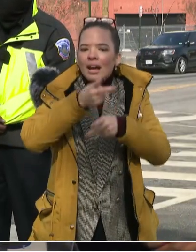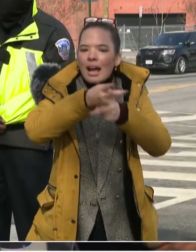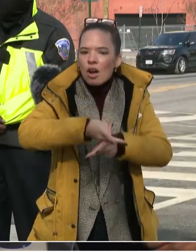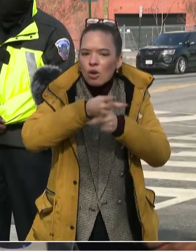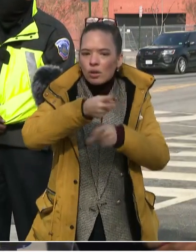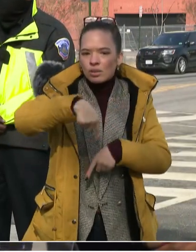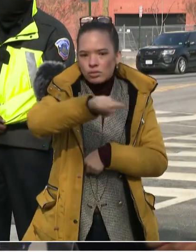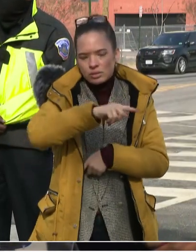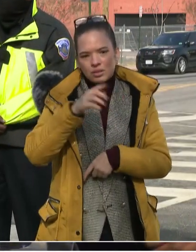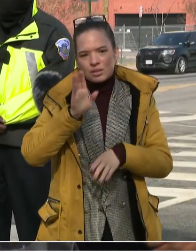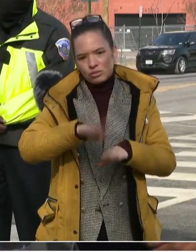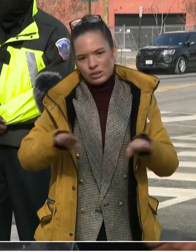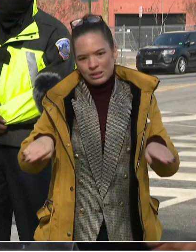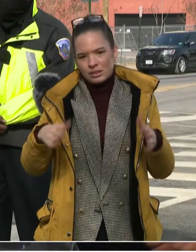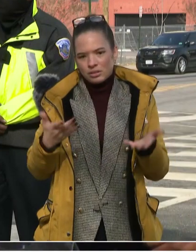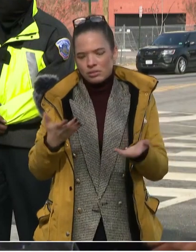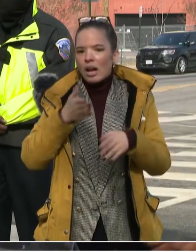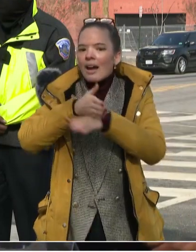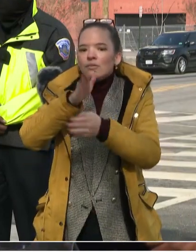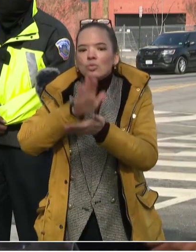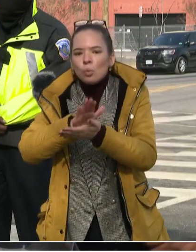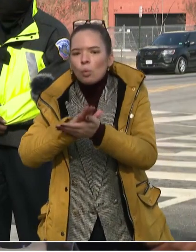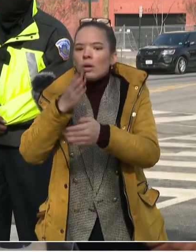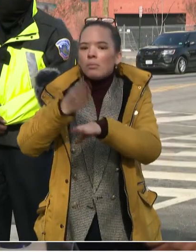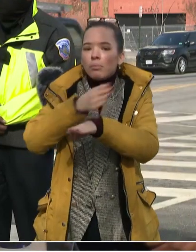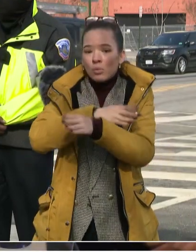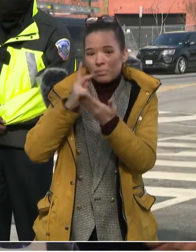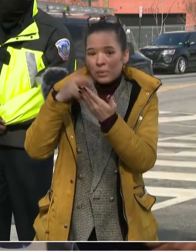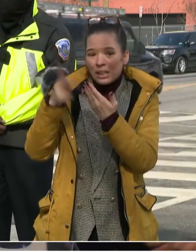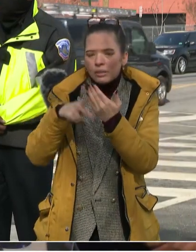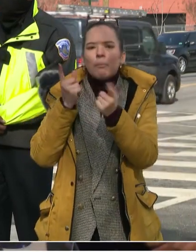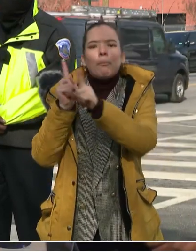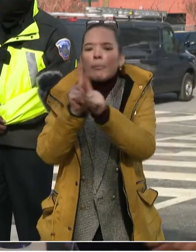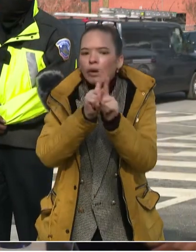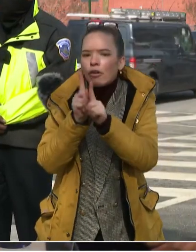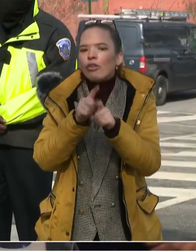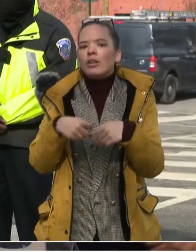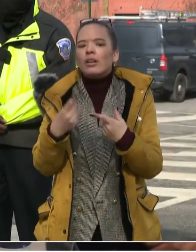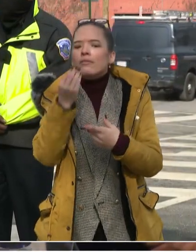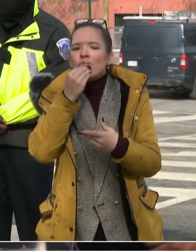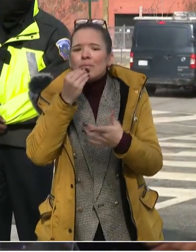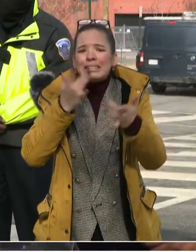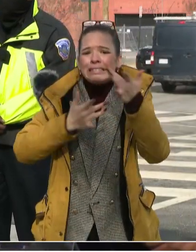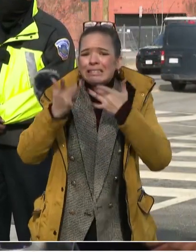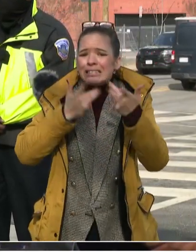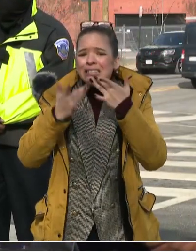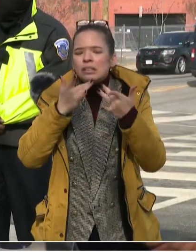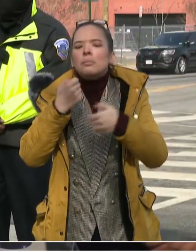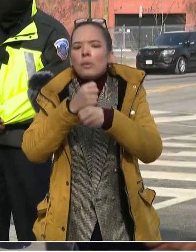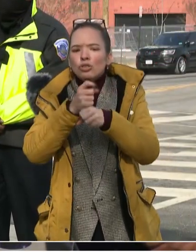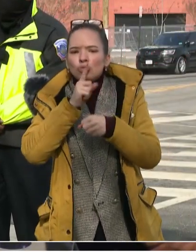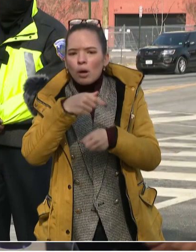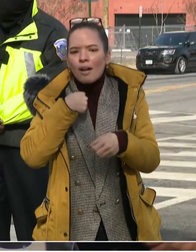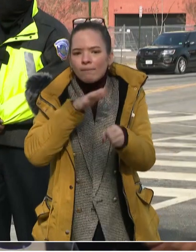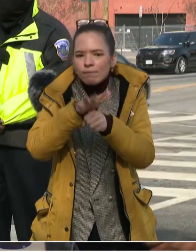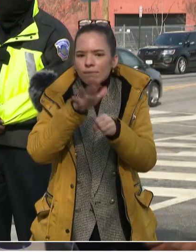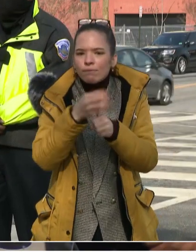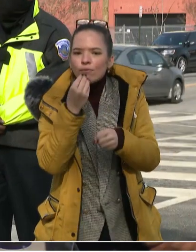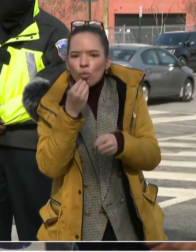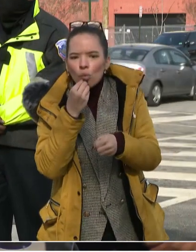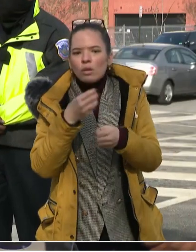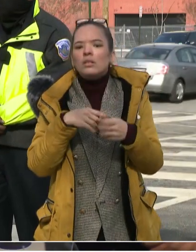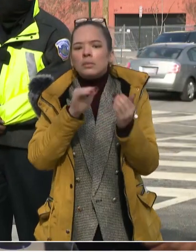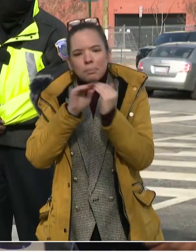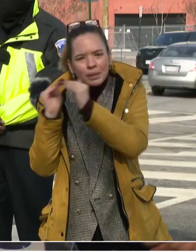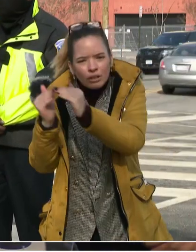after-school enrichment programs, mentoring, food insecurity. We're dealing with case management and access to in-school peer support groups.